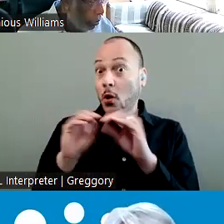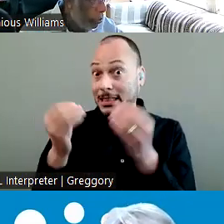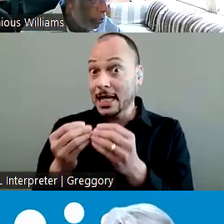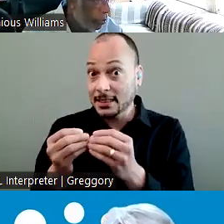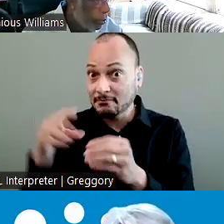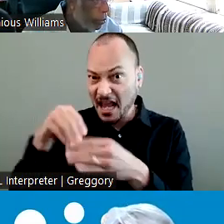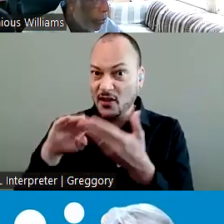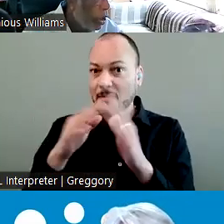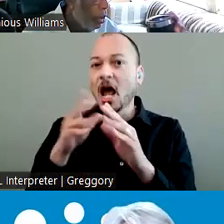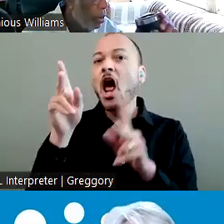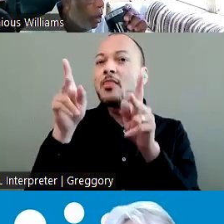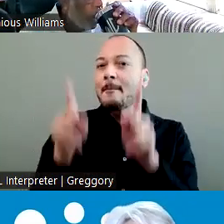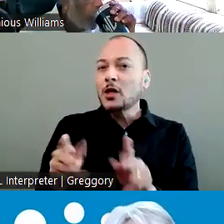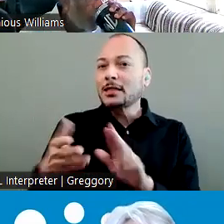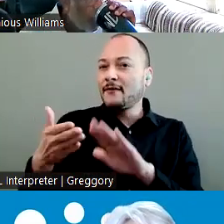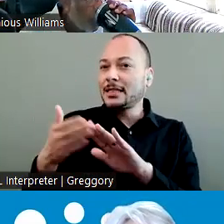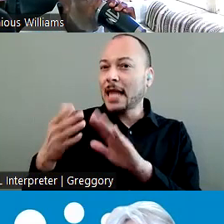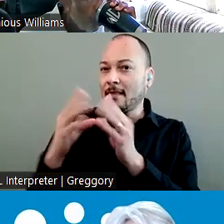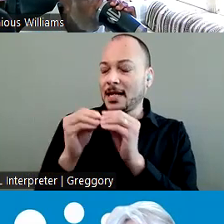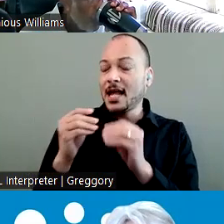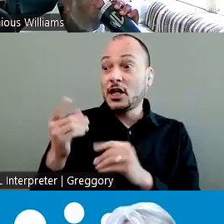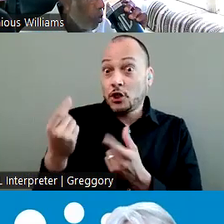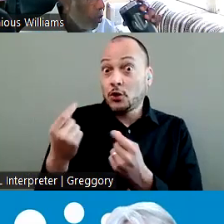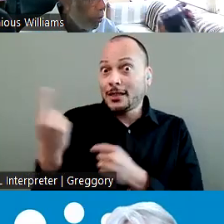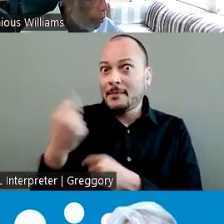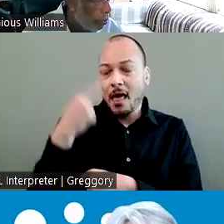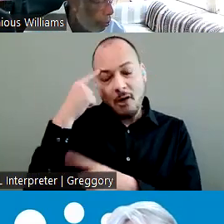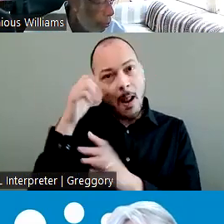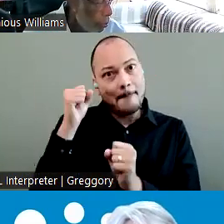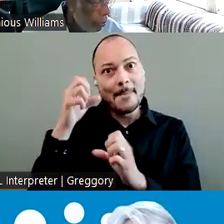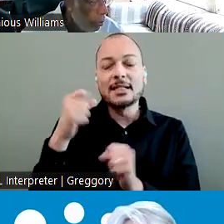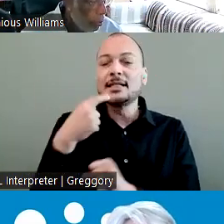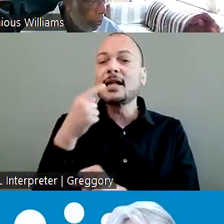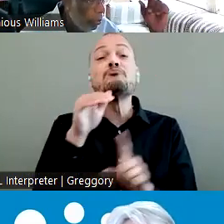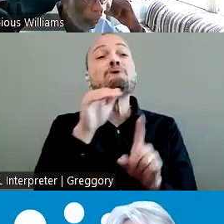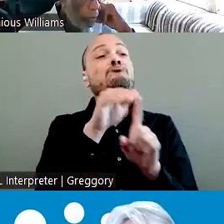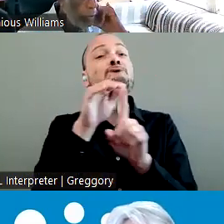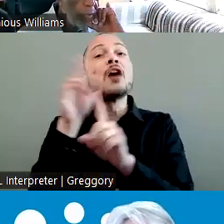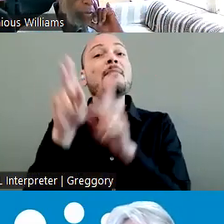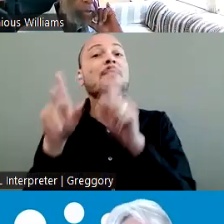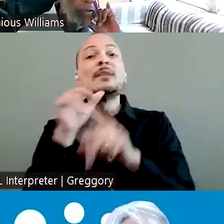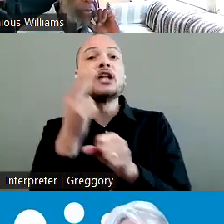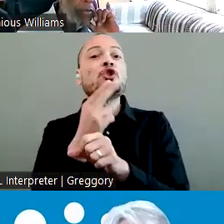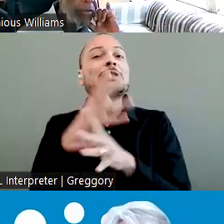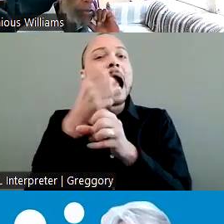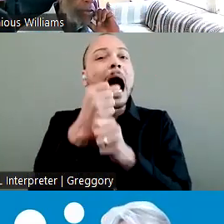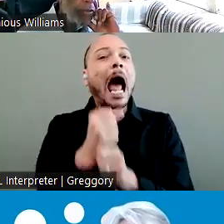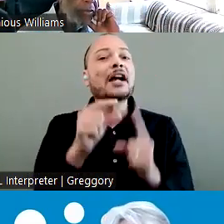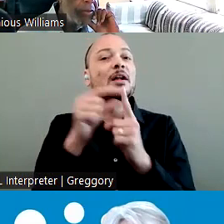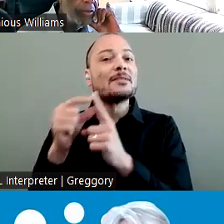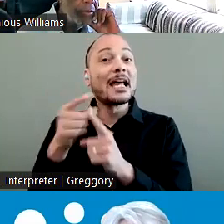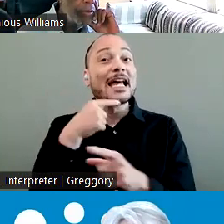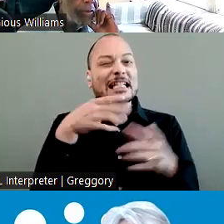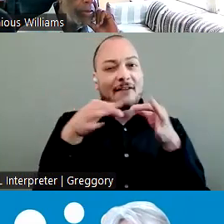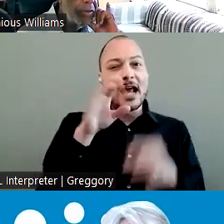person facilitating the meeting did something that I thought was really amazing, but just said, reminded people not to use acronyms, and he actually defined acronyms